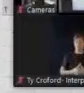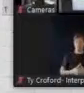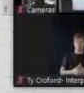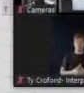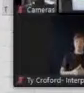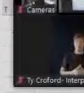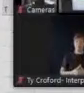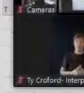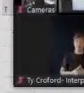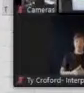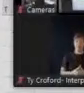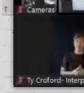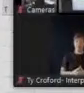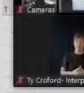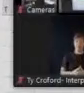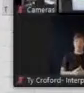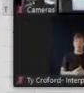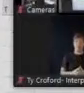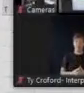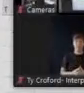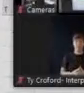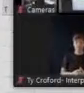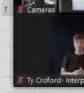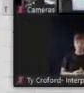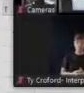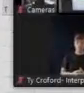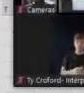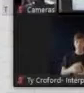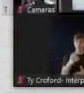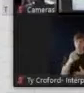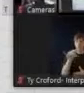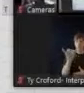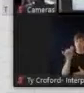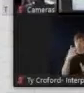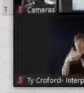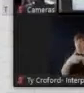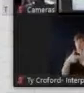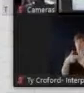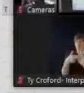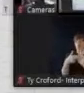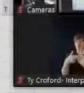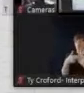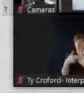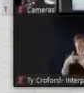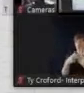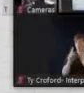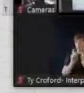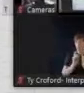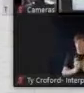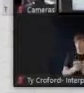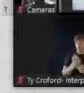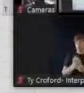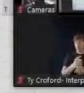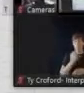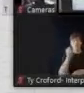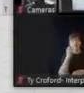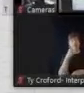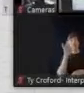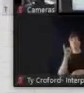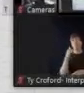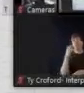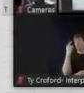And we hadn't really The looked at. adjustments came in the highlighted yellow, Yes, sir. and that was due to the fact that they